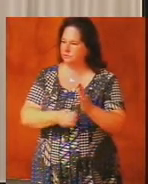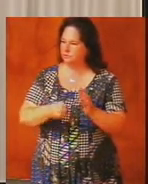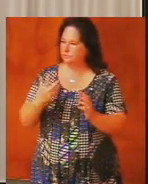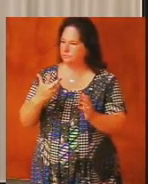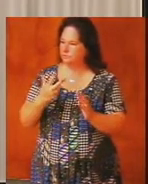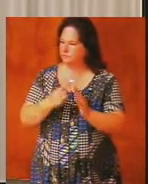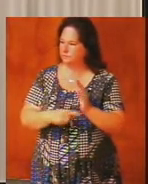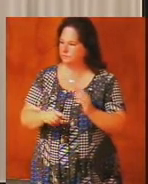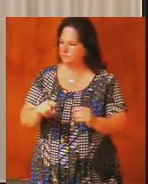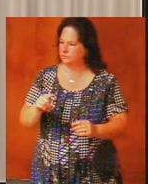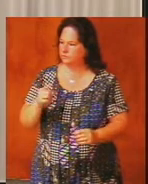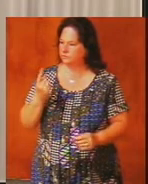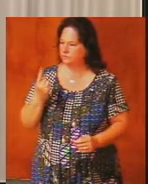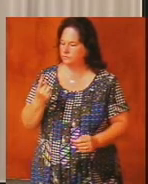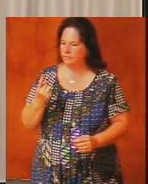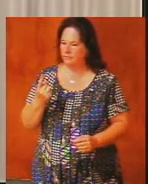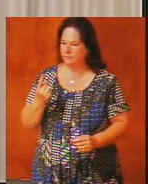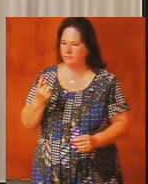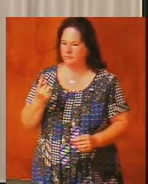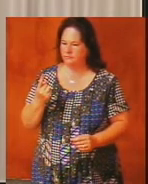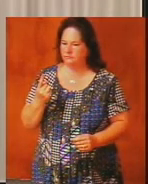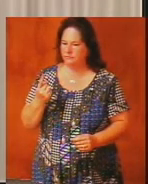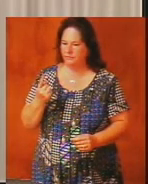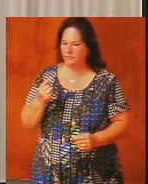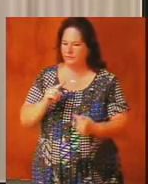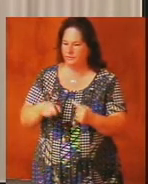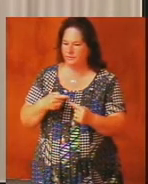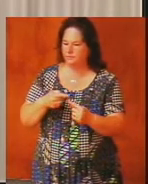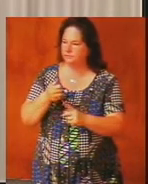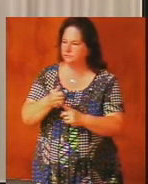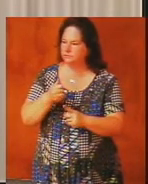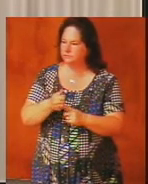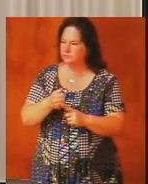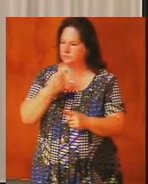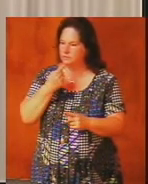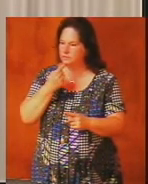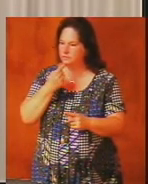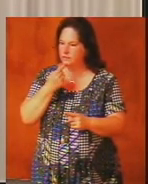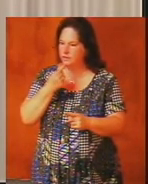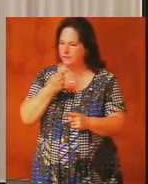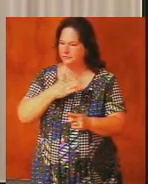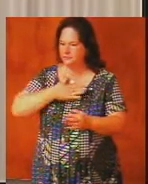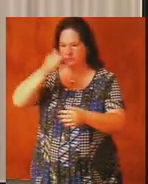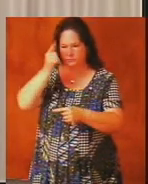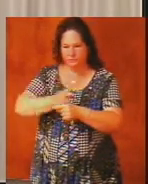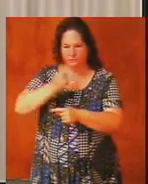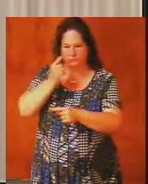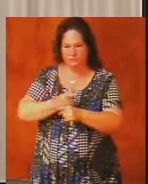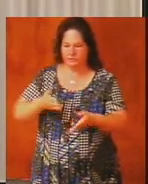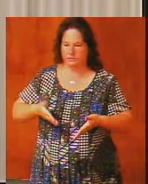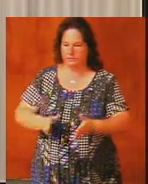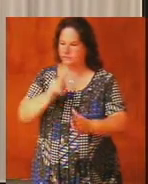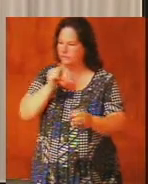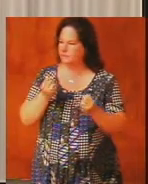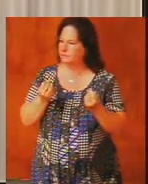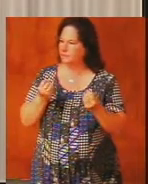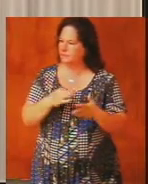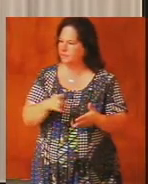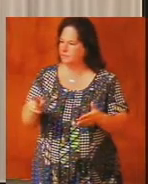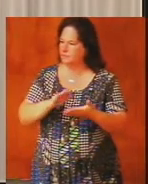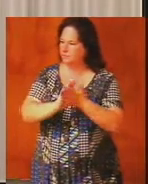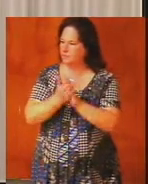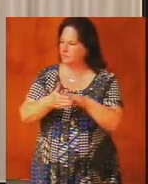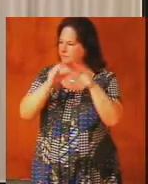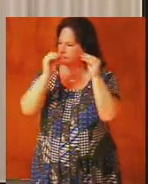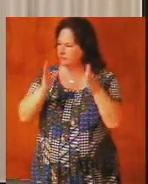in verse 1, when he says, my brethren, let not many of you become